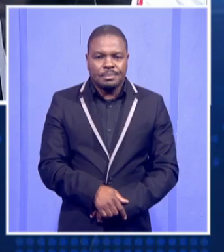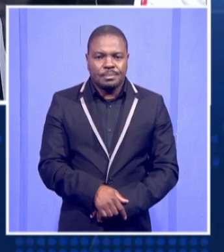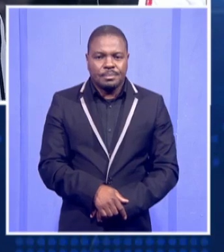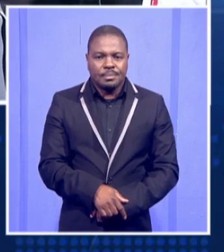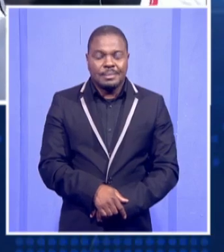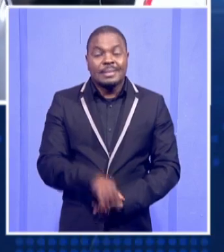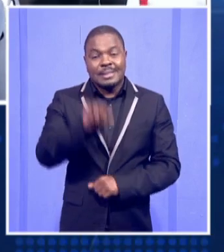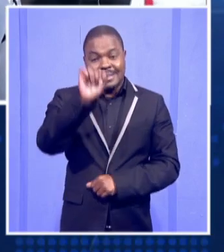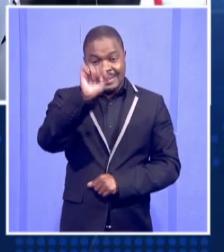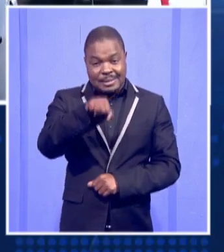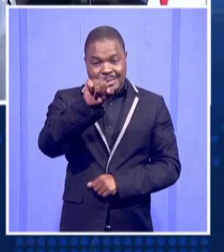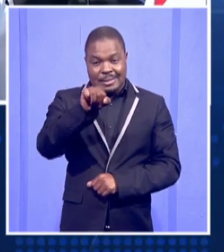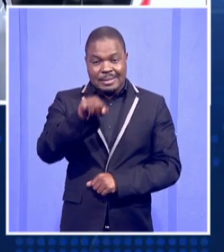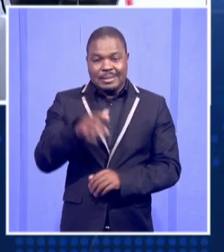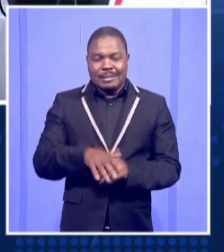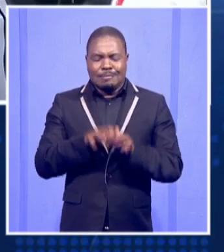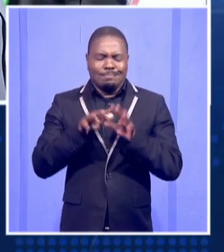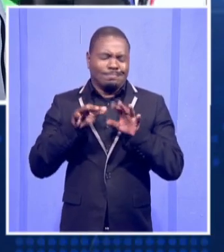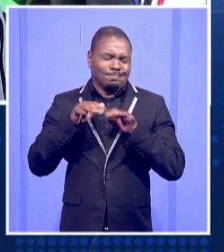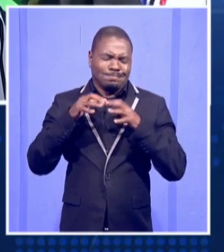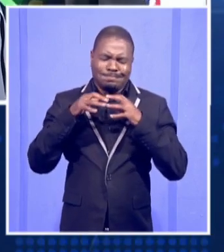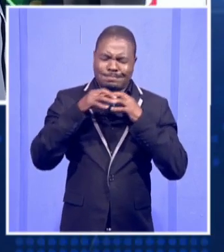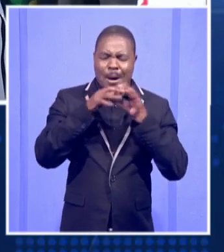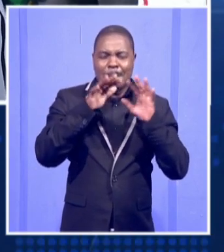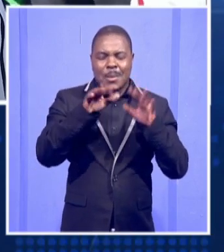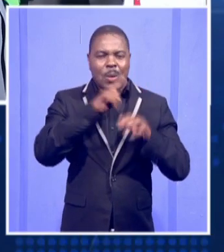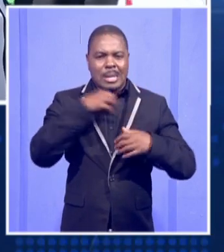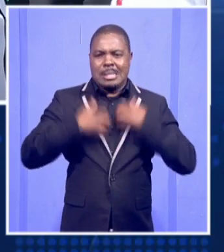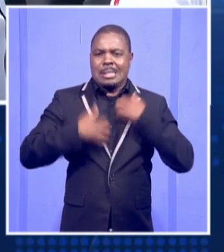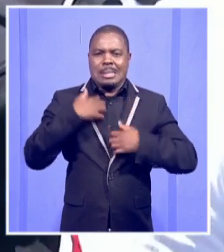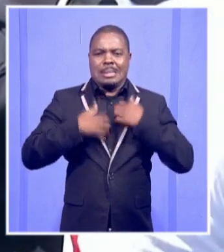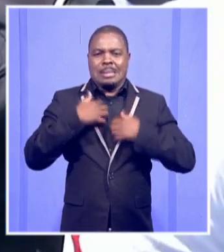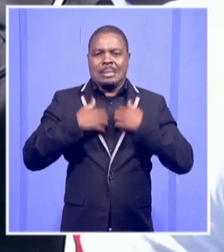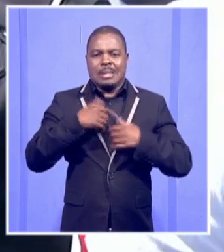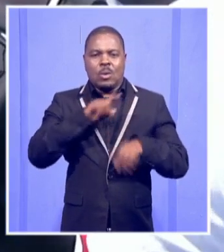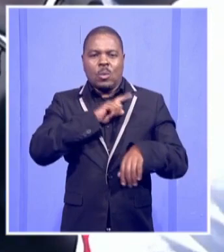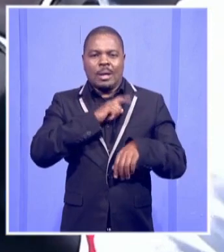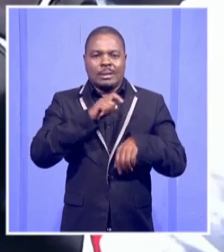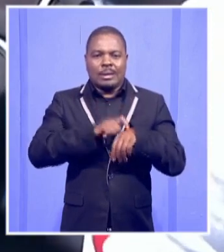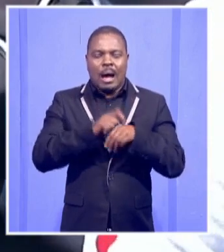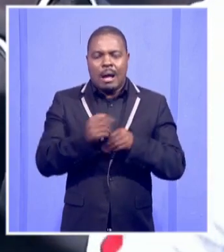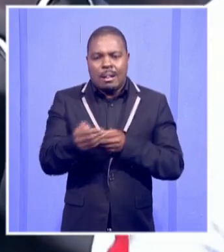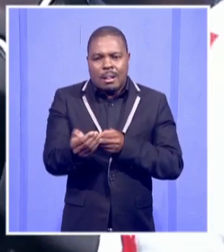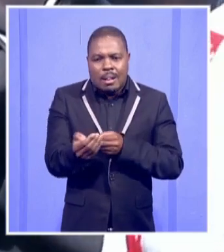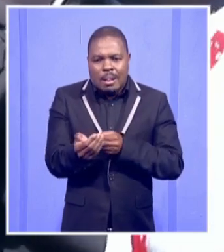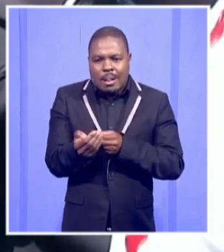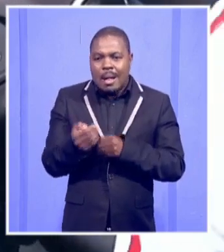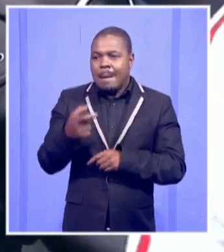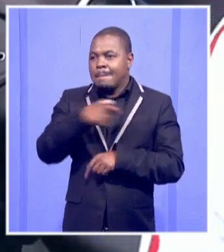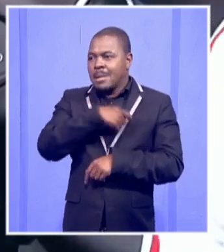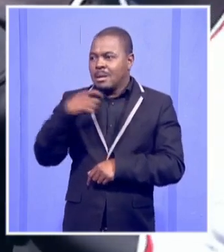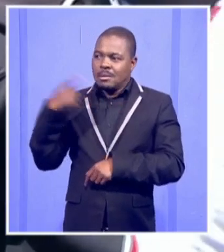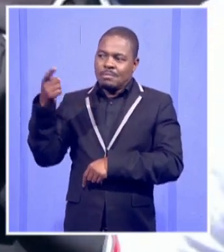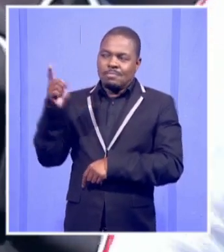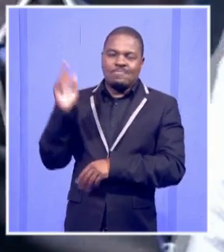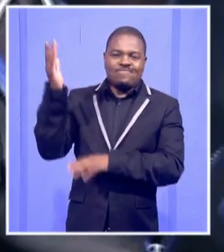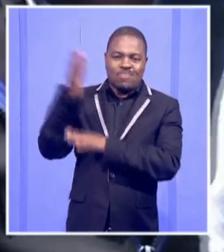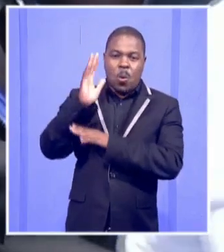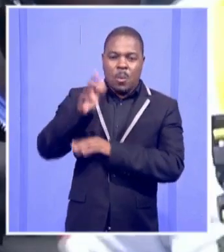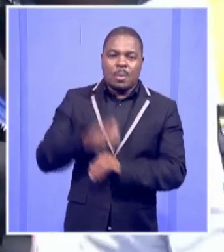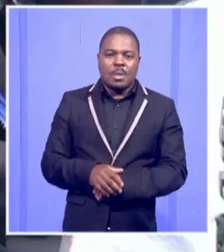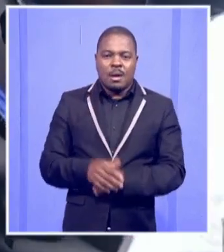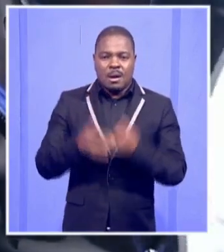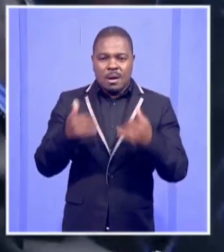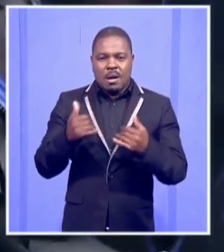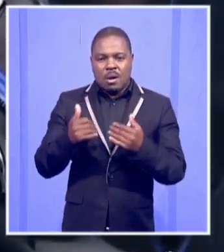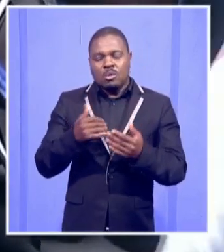Yes, there's definitely a stampede as people get excited that the time is approaching for the president to speak to them. We have with us a couple